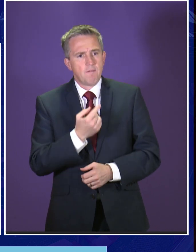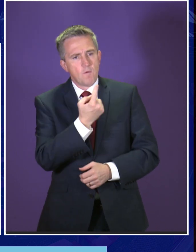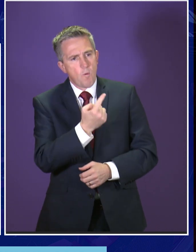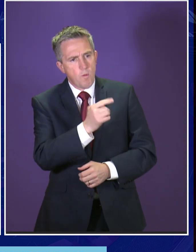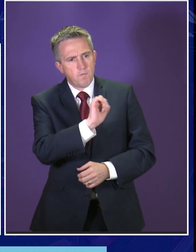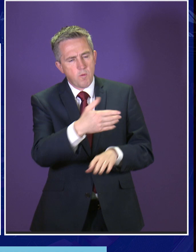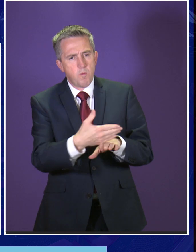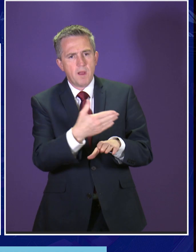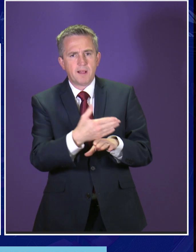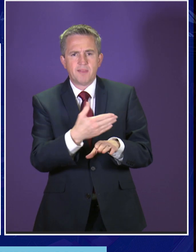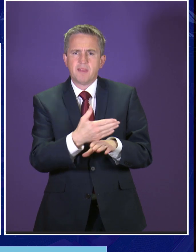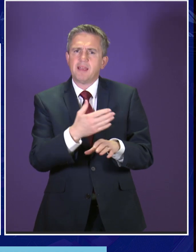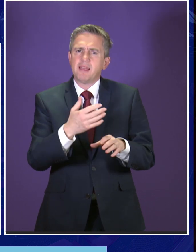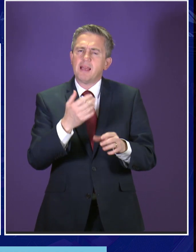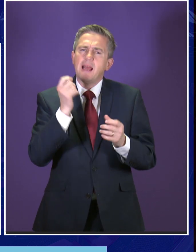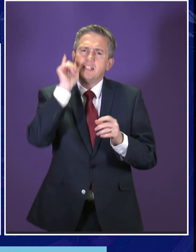Aga Khan Music Initiative.